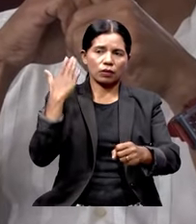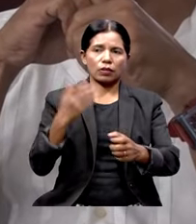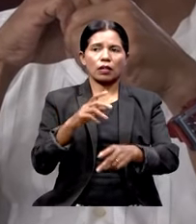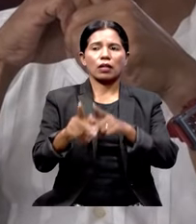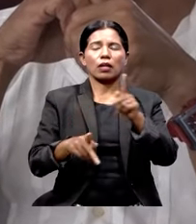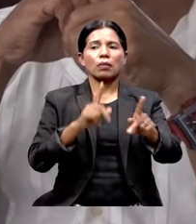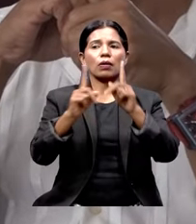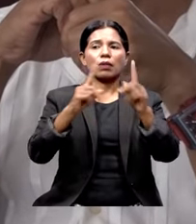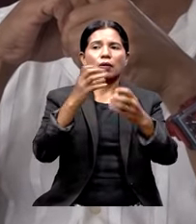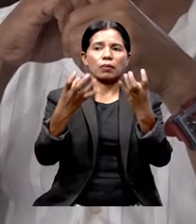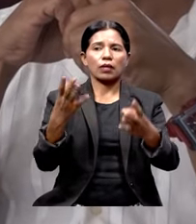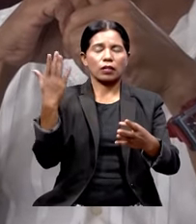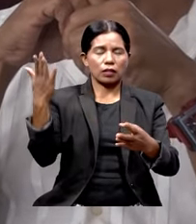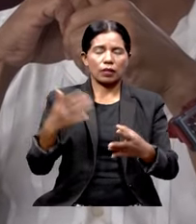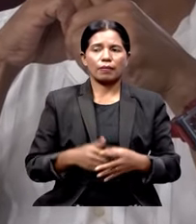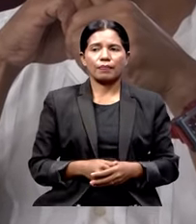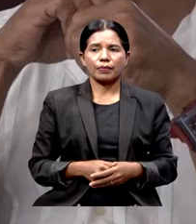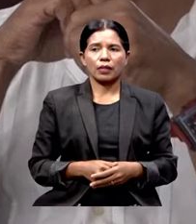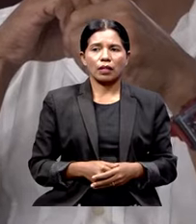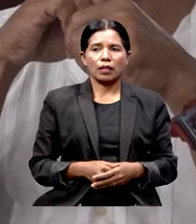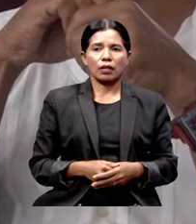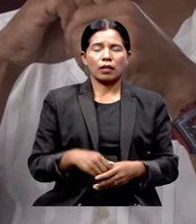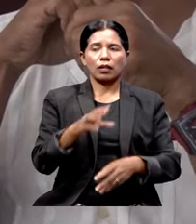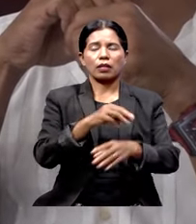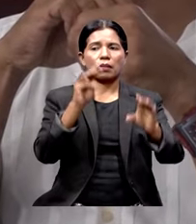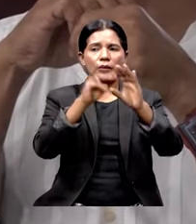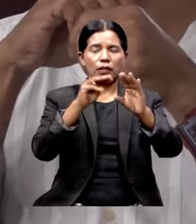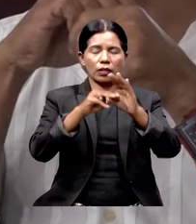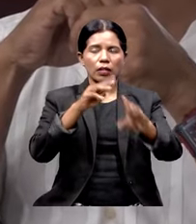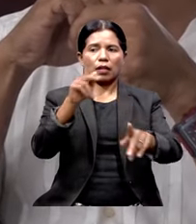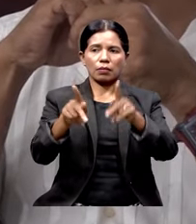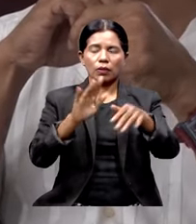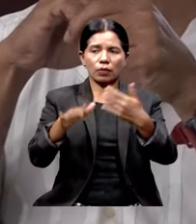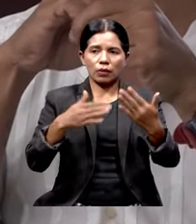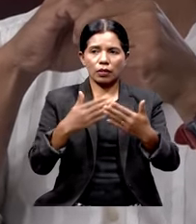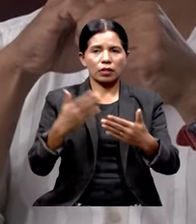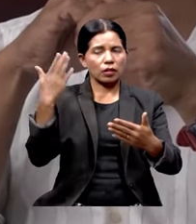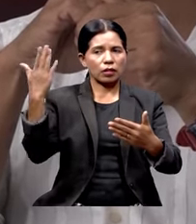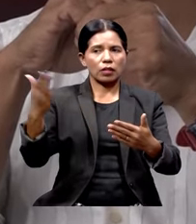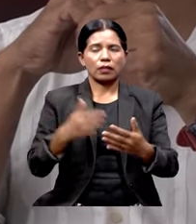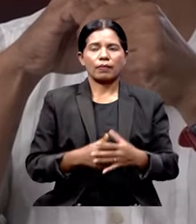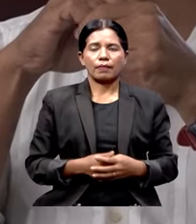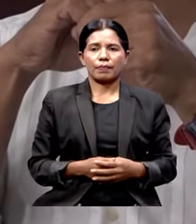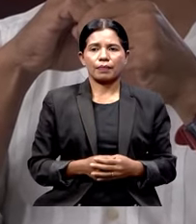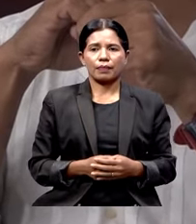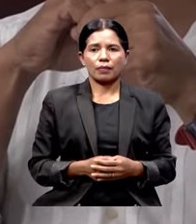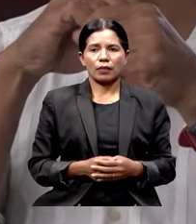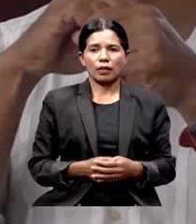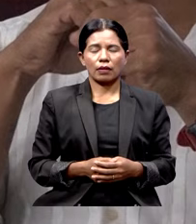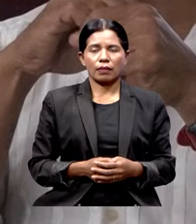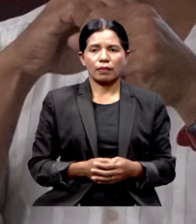Emma Kolia Barak, he had a mercado, idane comunidade, idane iha money laundering.